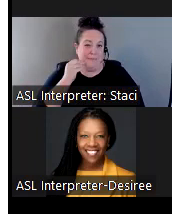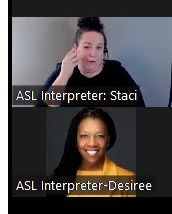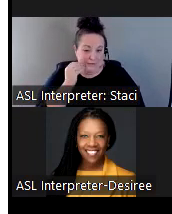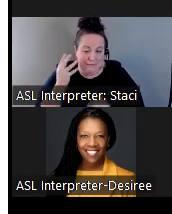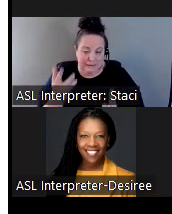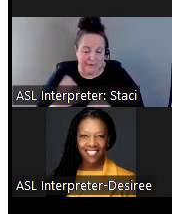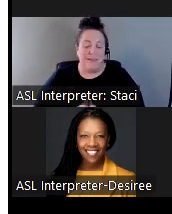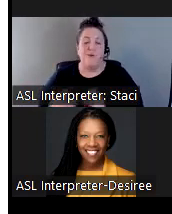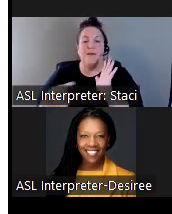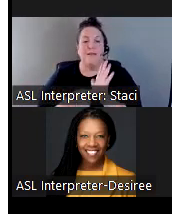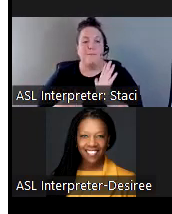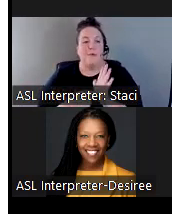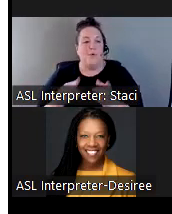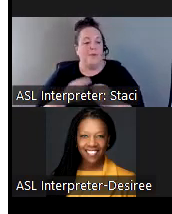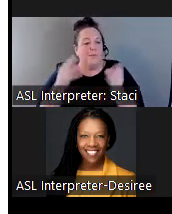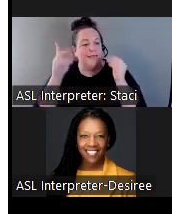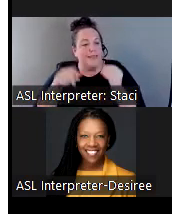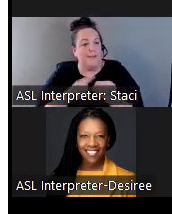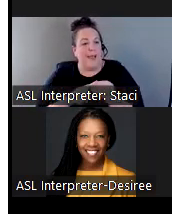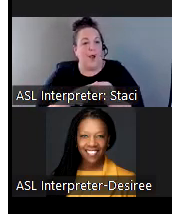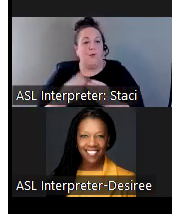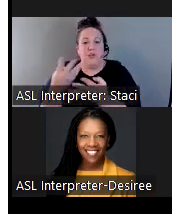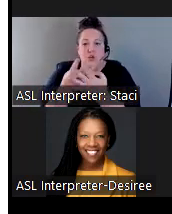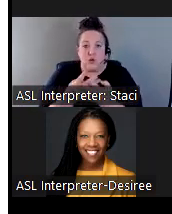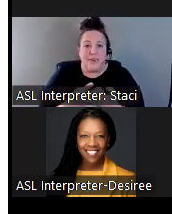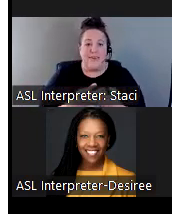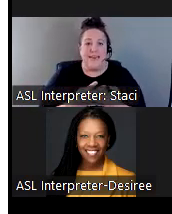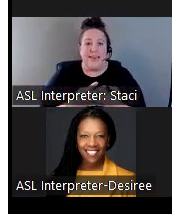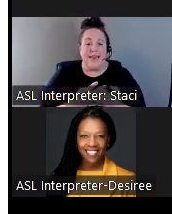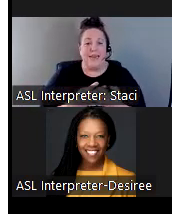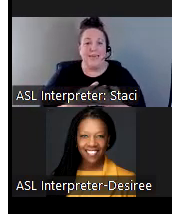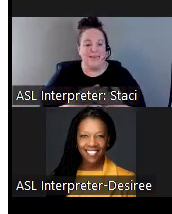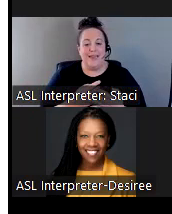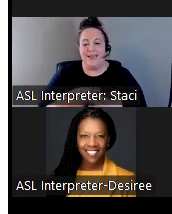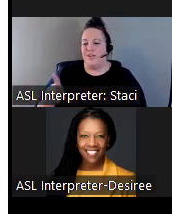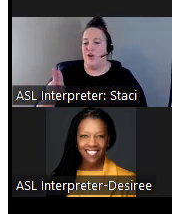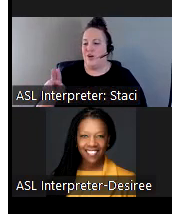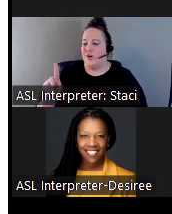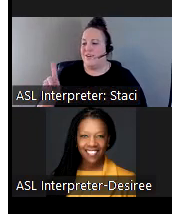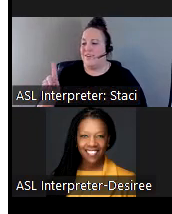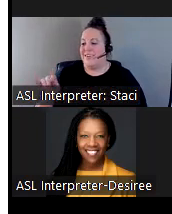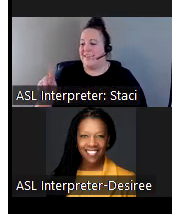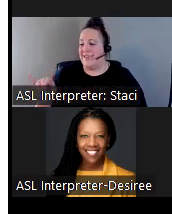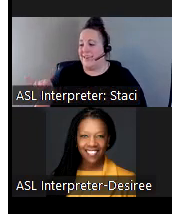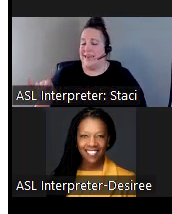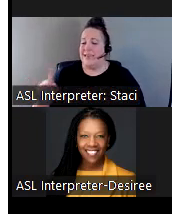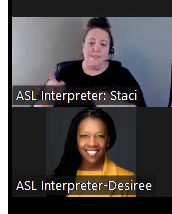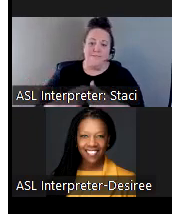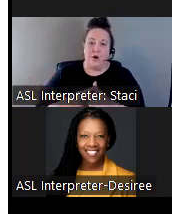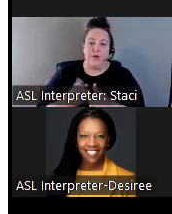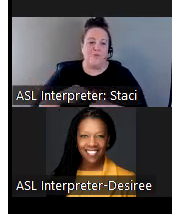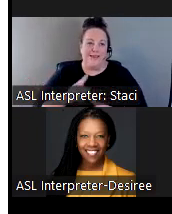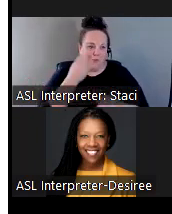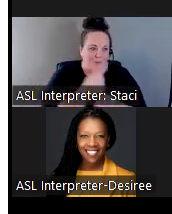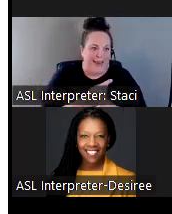for example, when we think of screening, and my counterpart, Dr. Diddy, often says, man, that's the first domino. We got to get that right. We